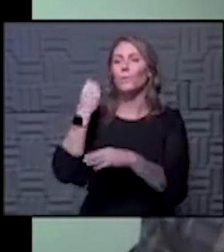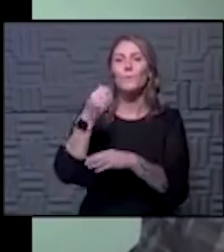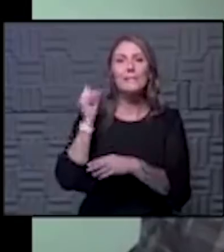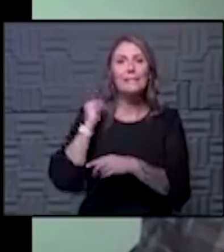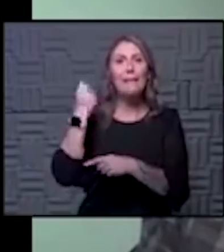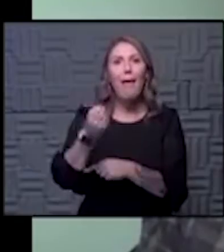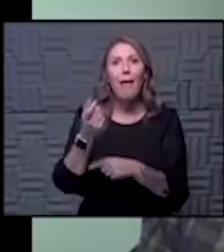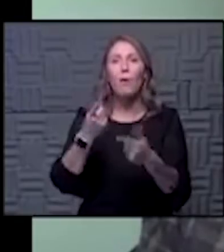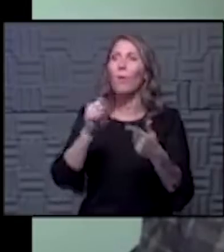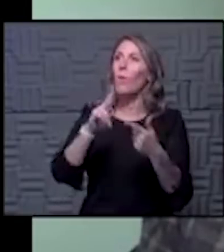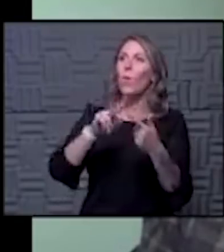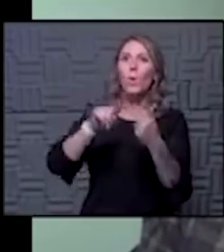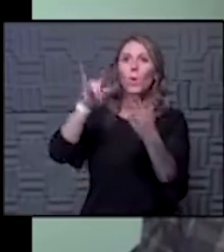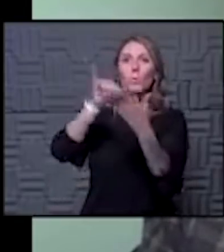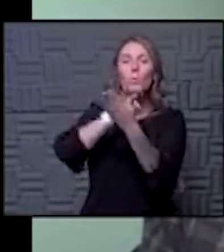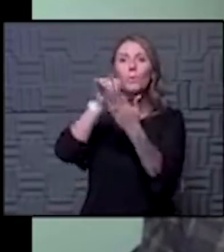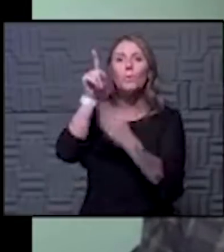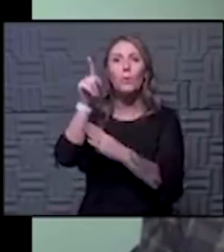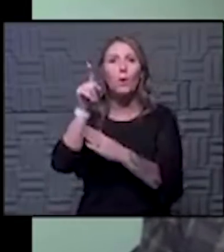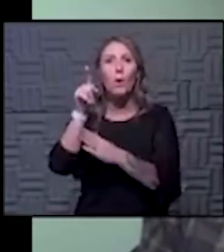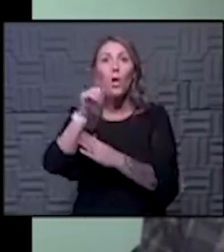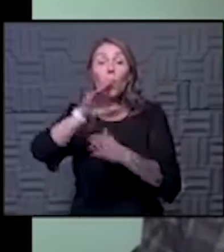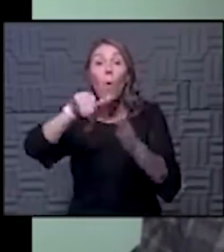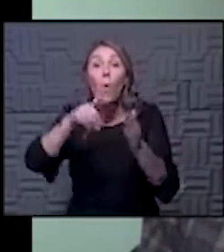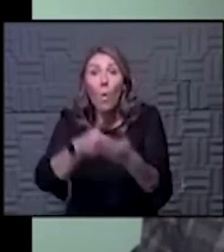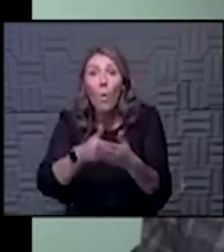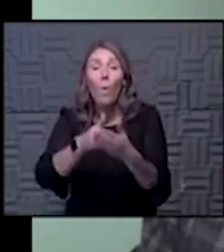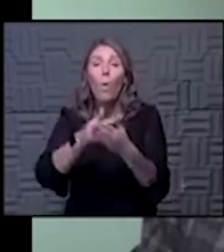is on fire. Right? The entire Midwest,